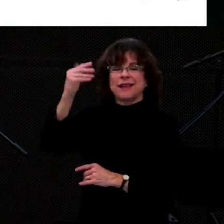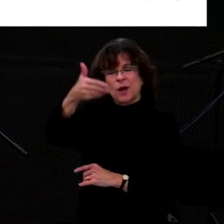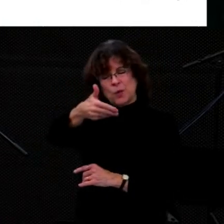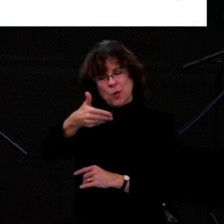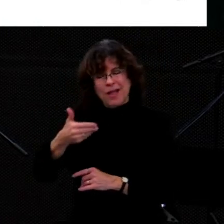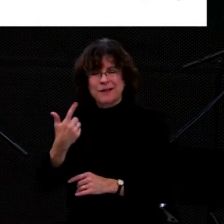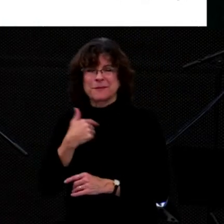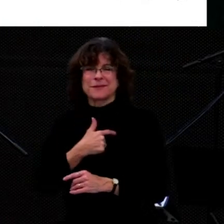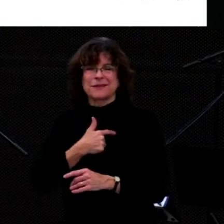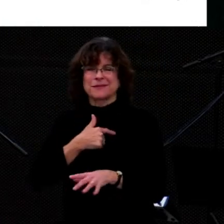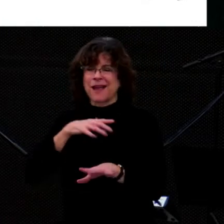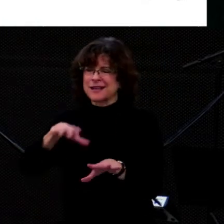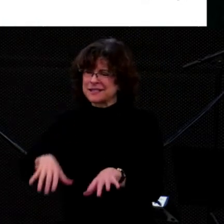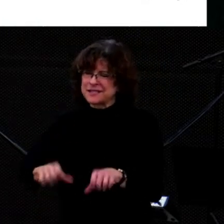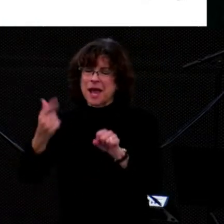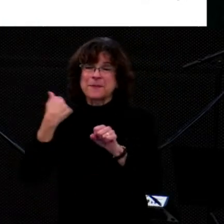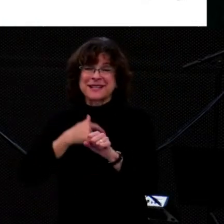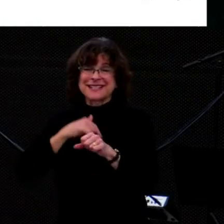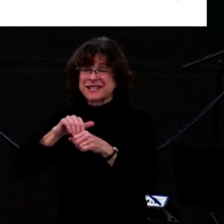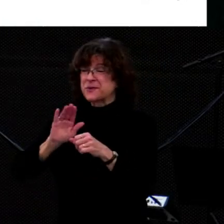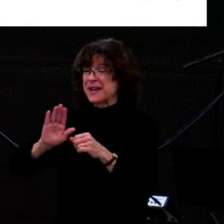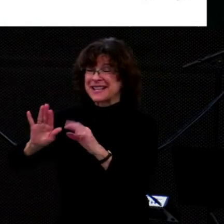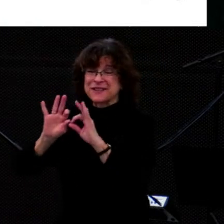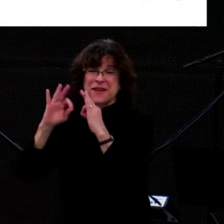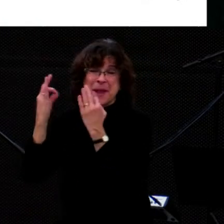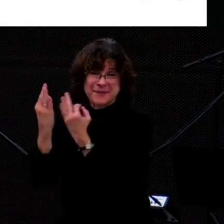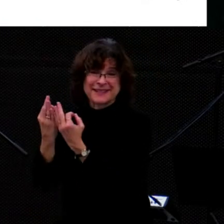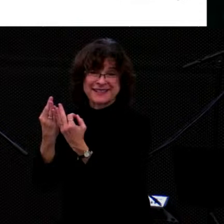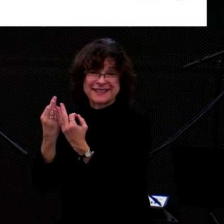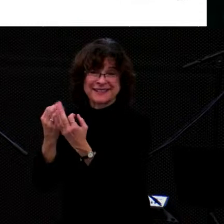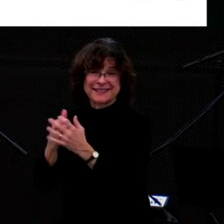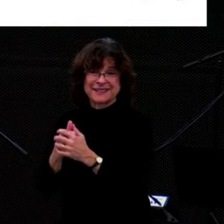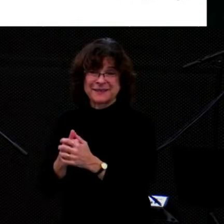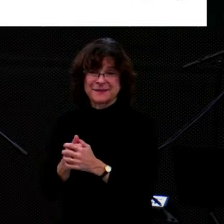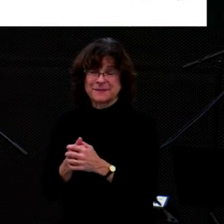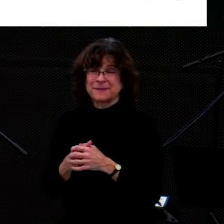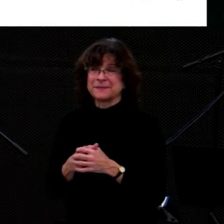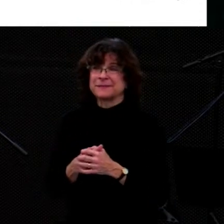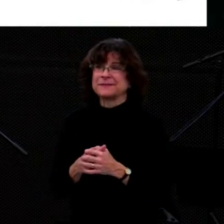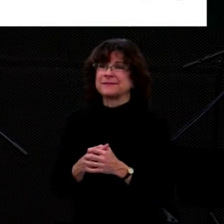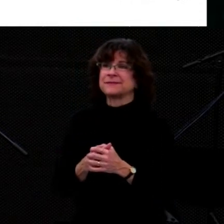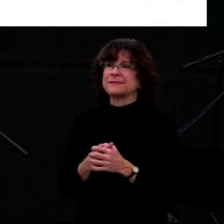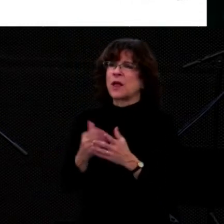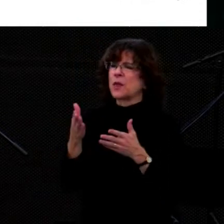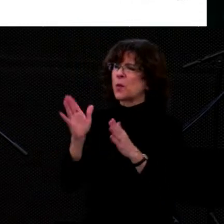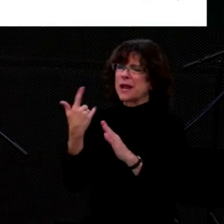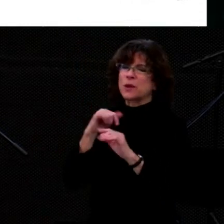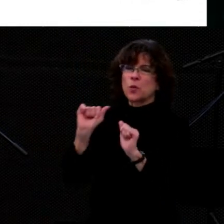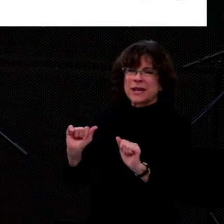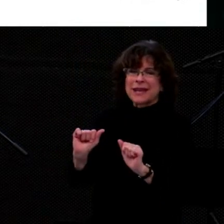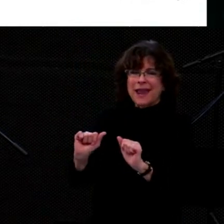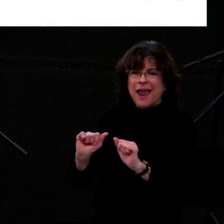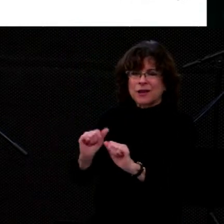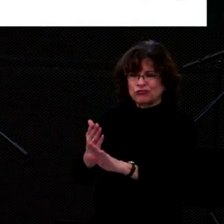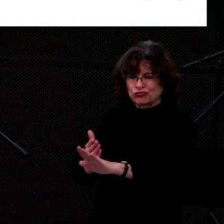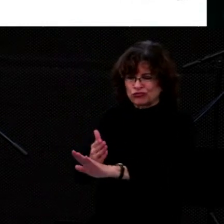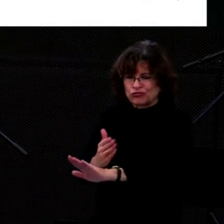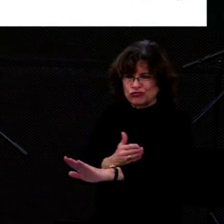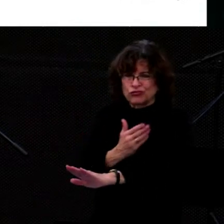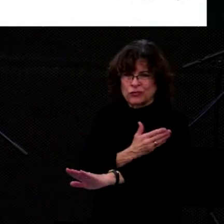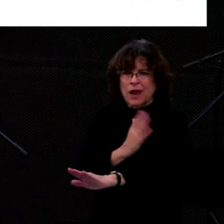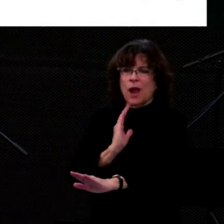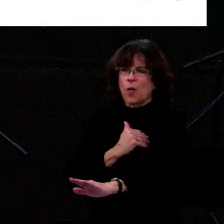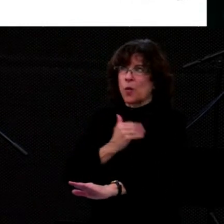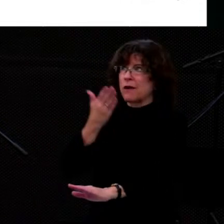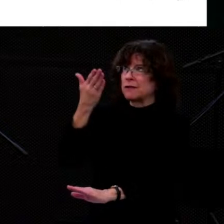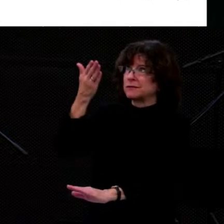He adopts us into His family, as it were. And the way that we grow in godliness from this point forward is not